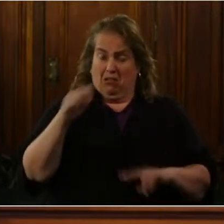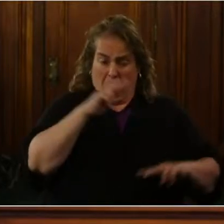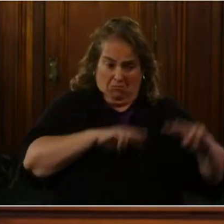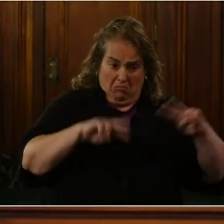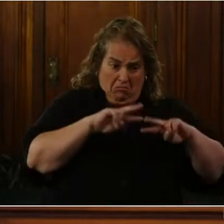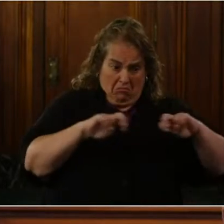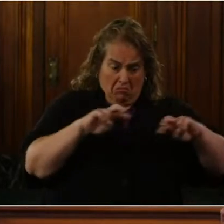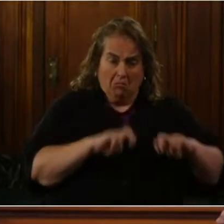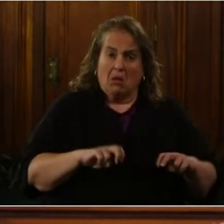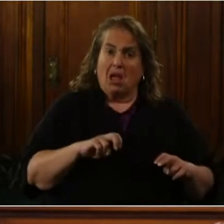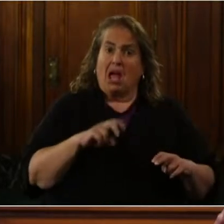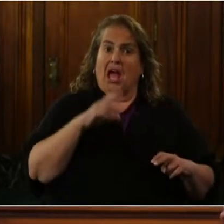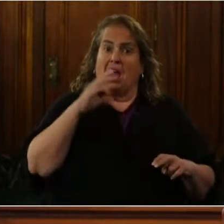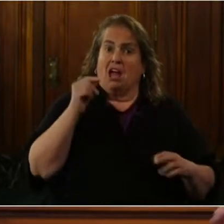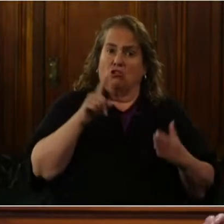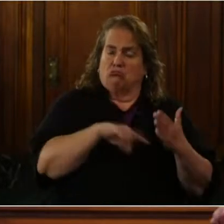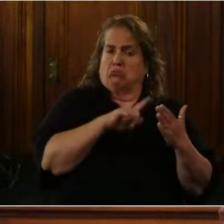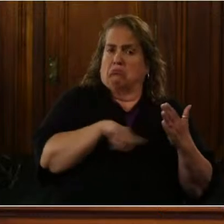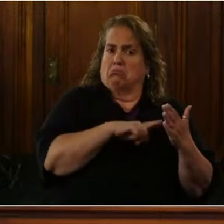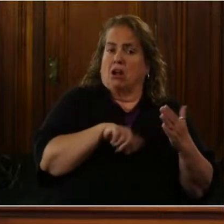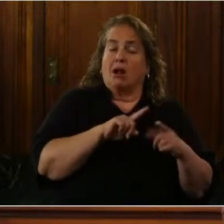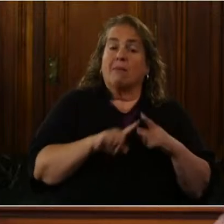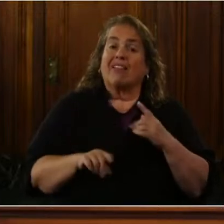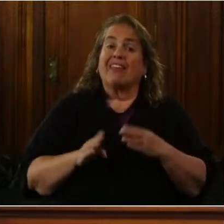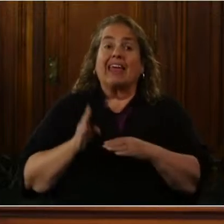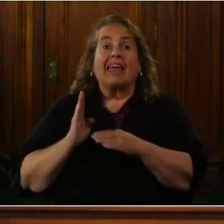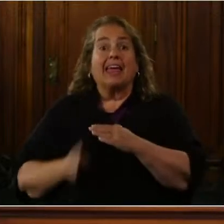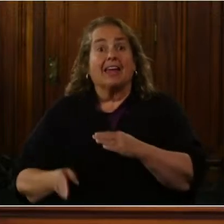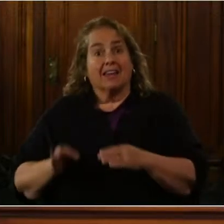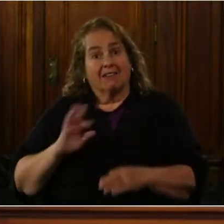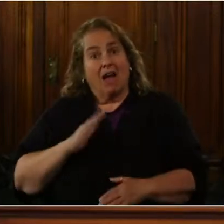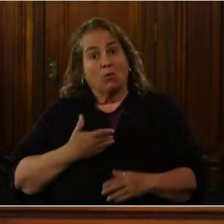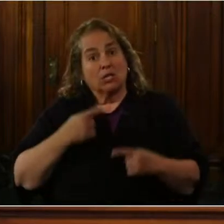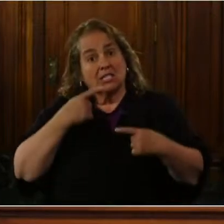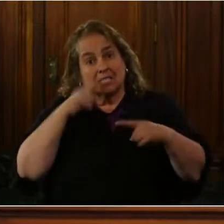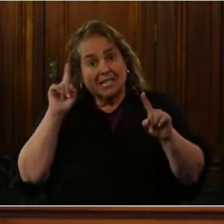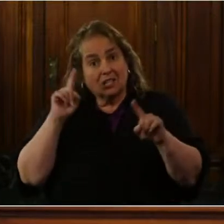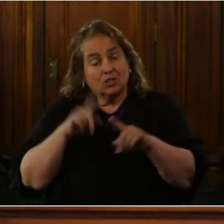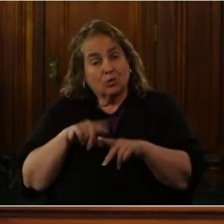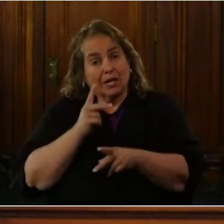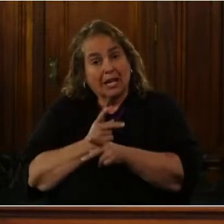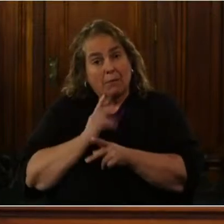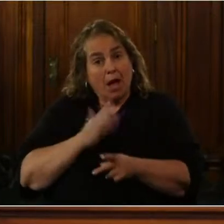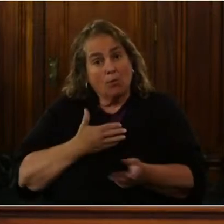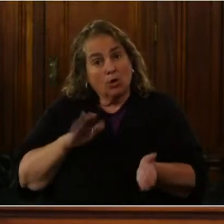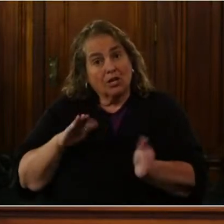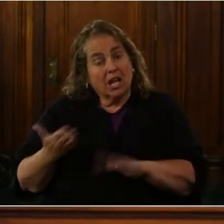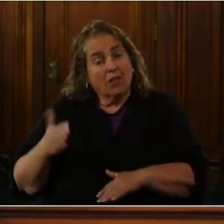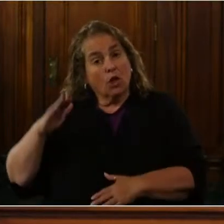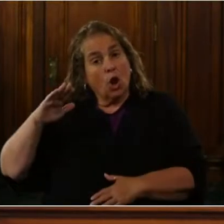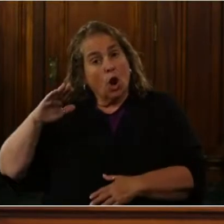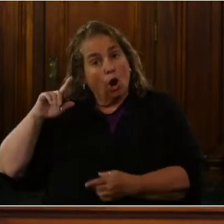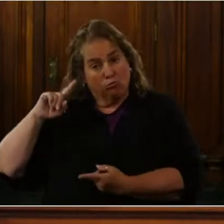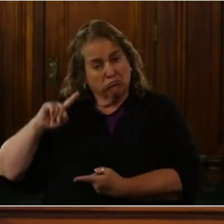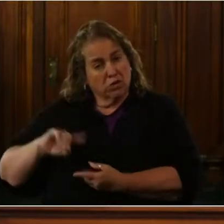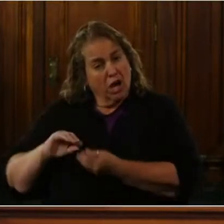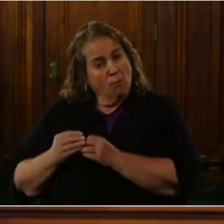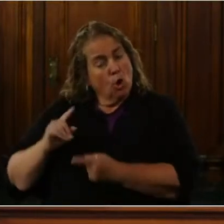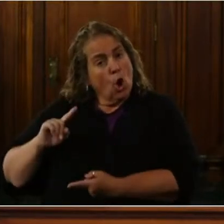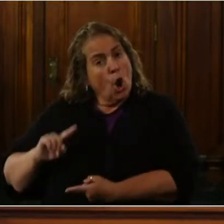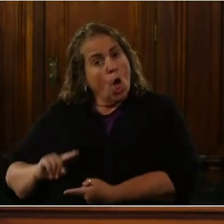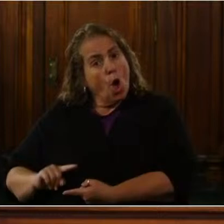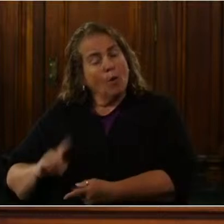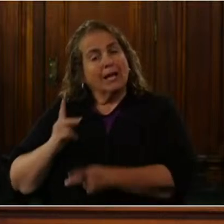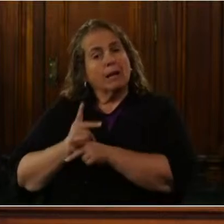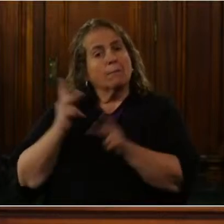success continues and we keep our death rate as low as we can and we keep people healthy, if people then